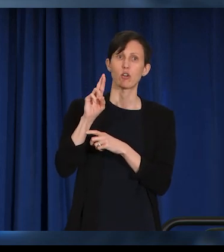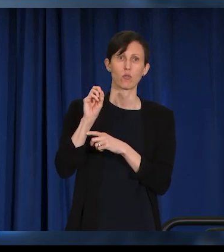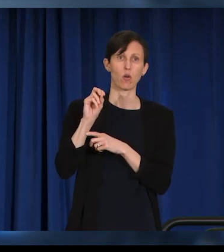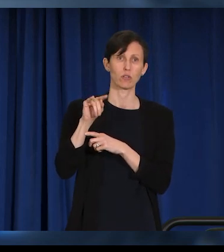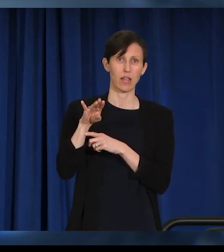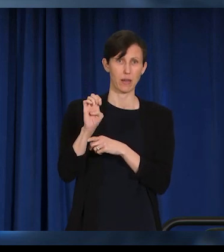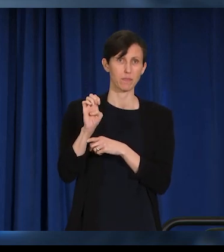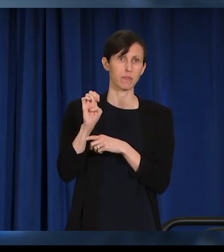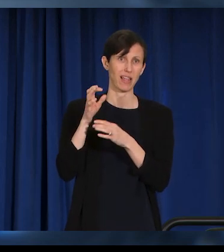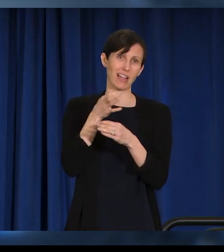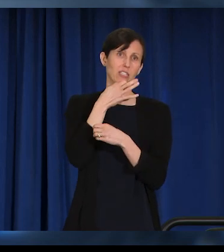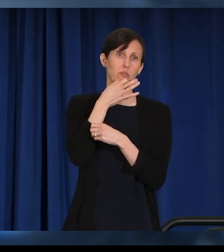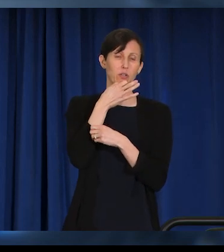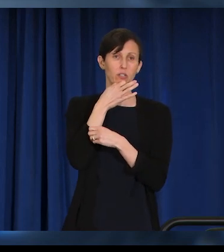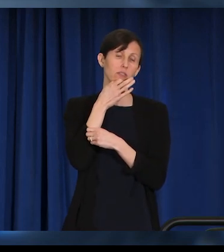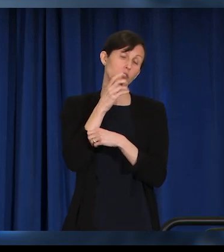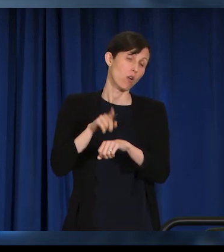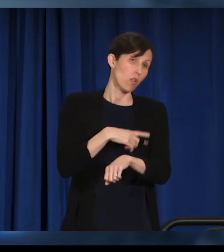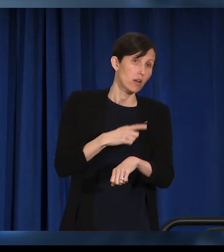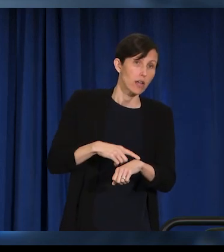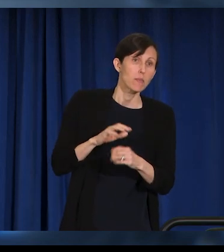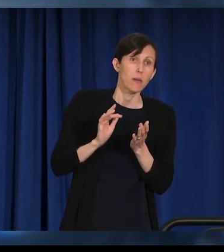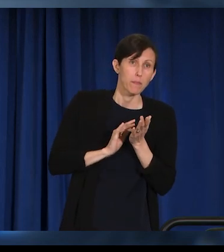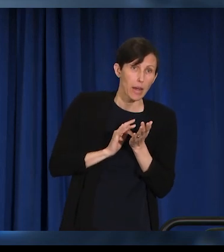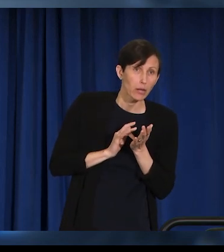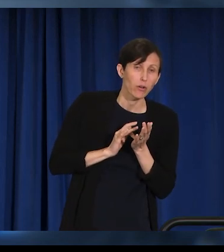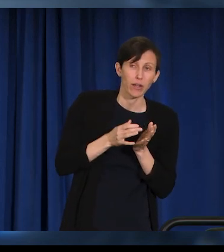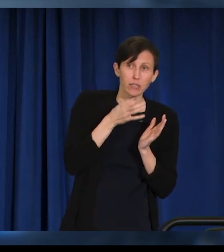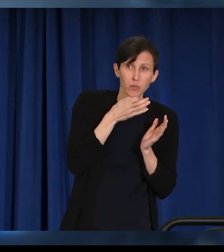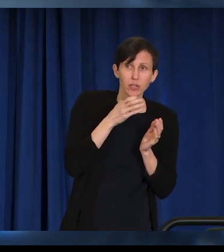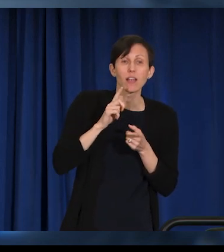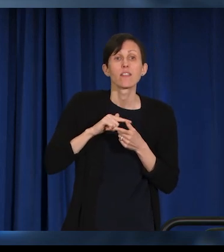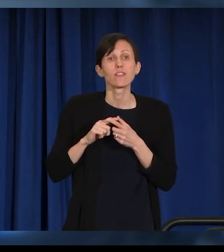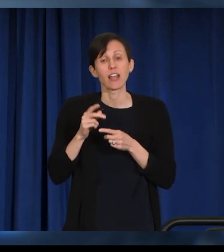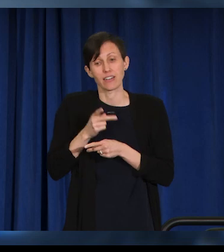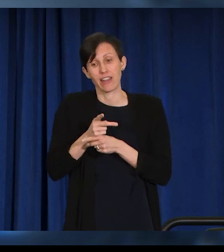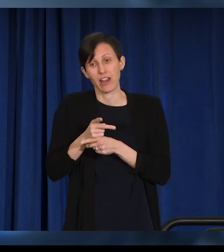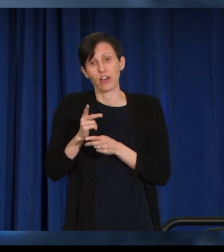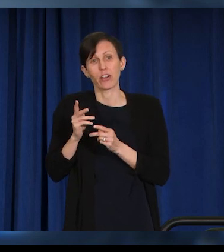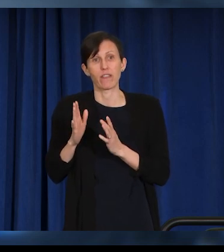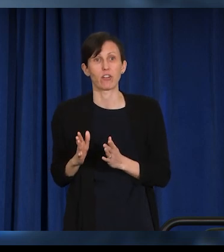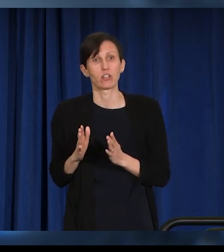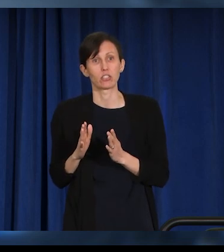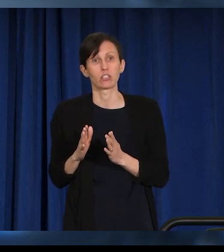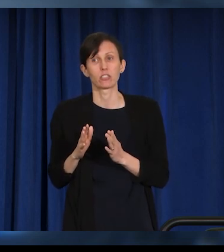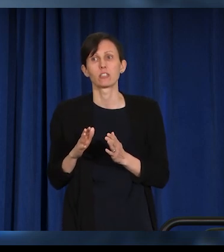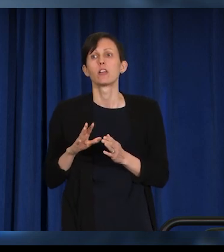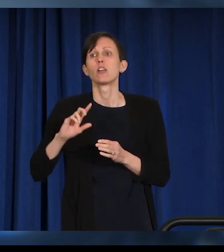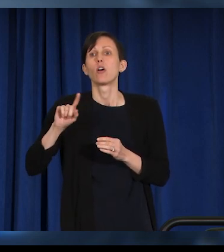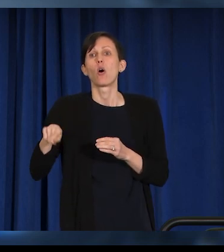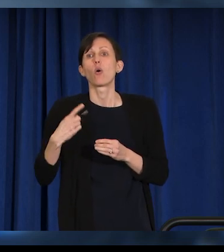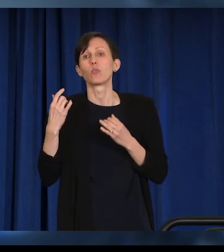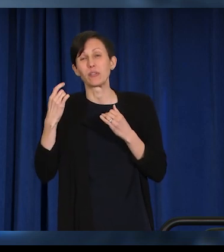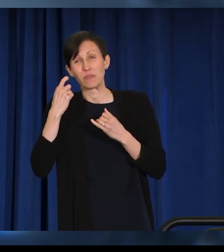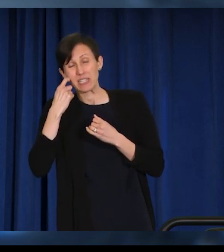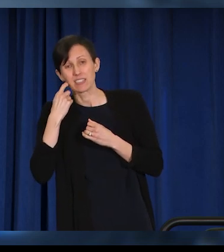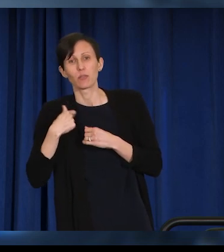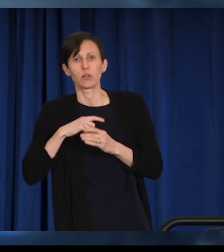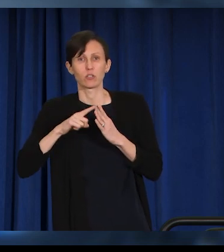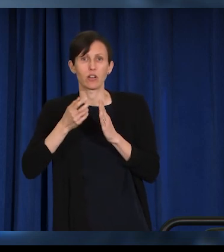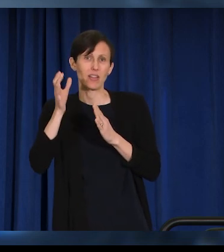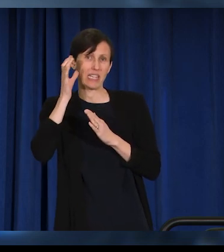mostly medical providers for a long time, then caregivers, and only recently are we starting to listen to neurodivergent individuals